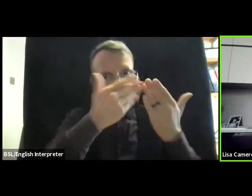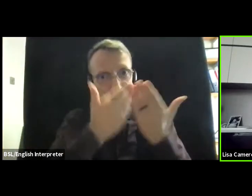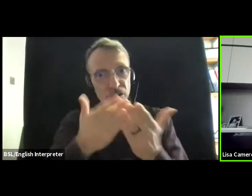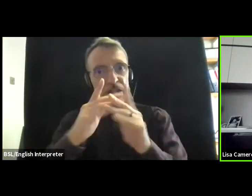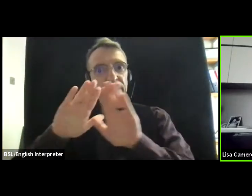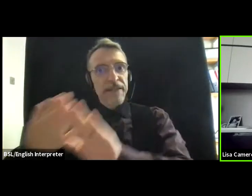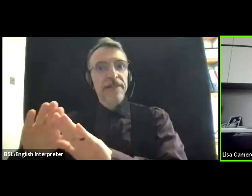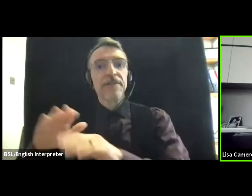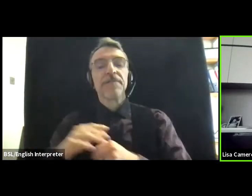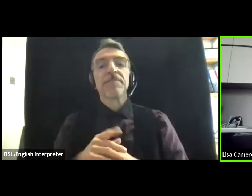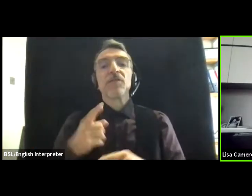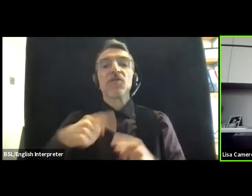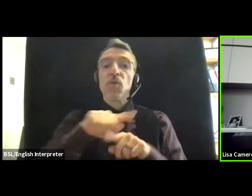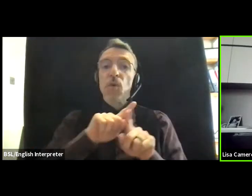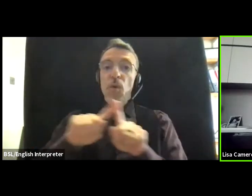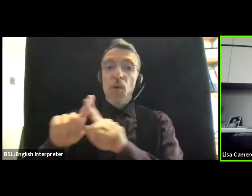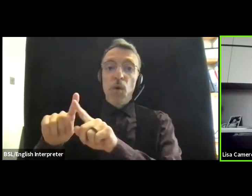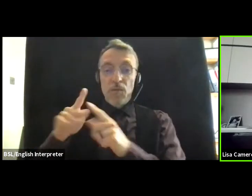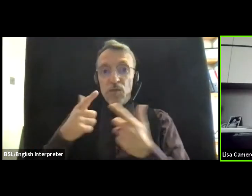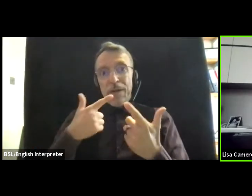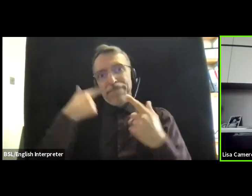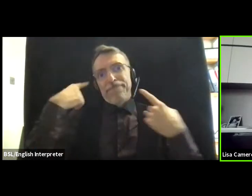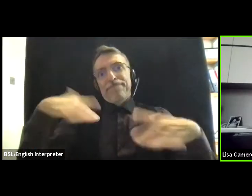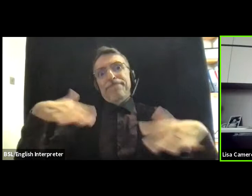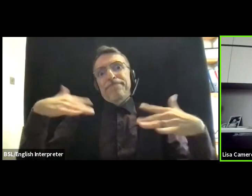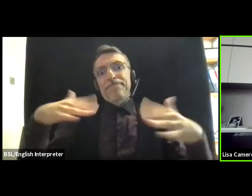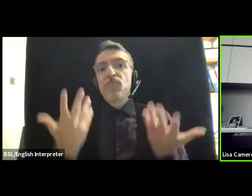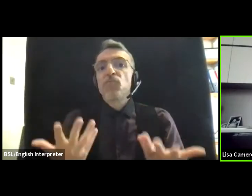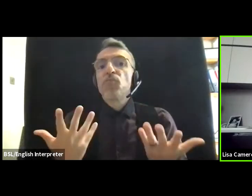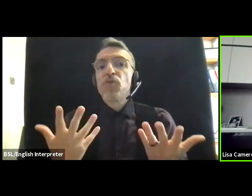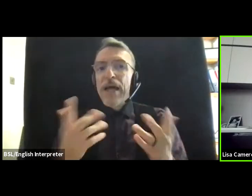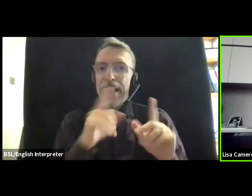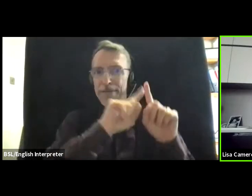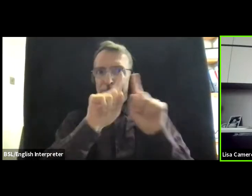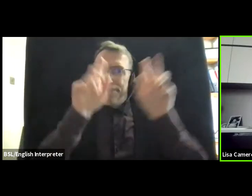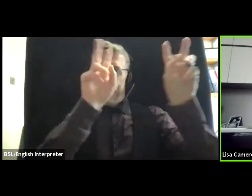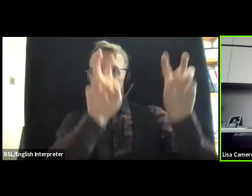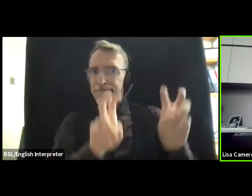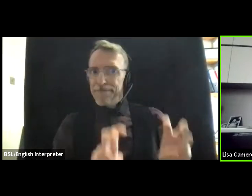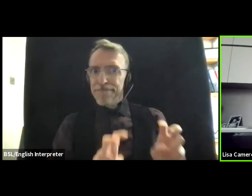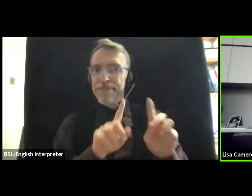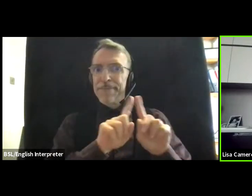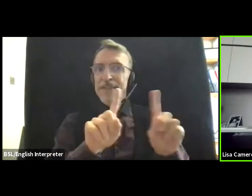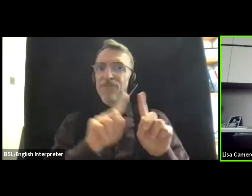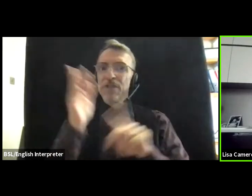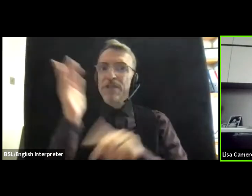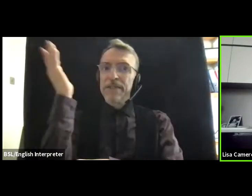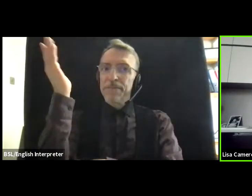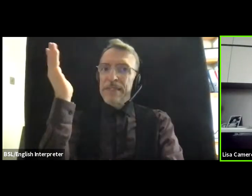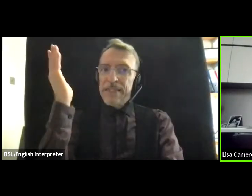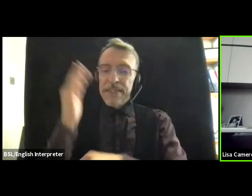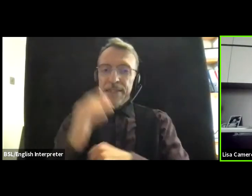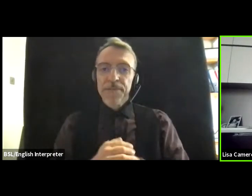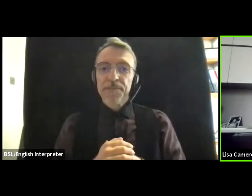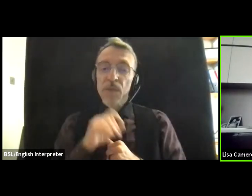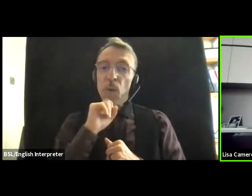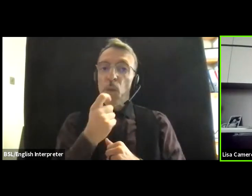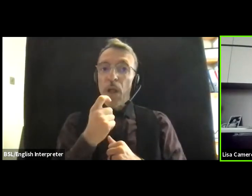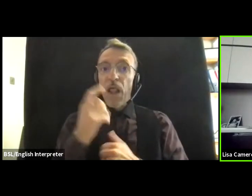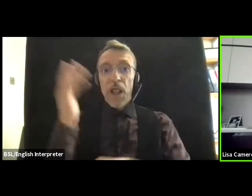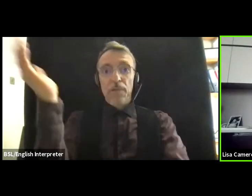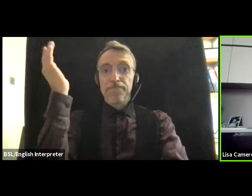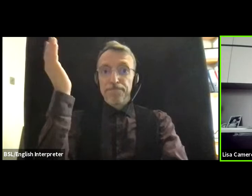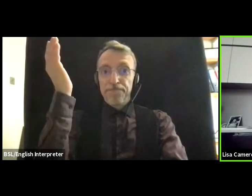this session tremendously today. We have a wonderful panel of speakers who will be